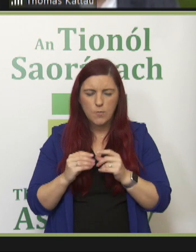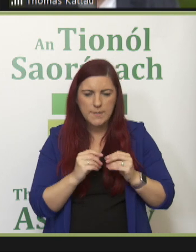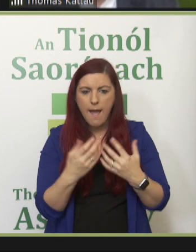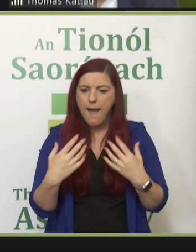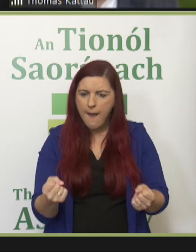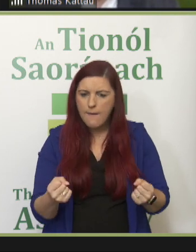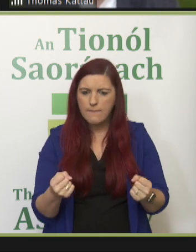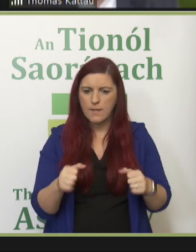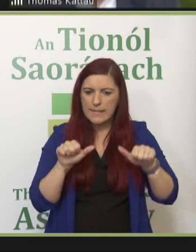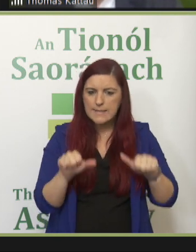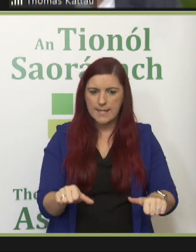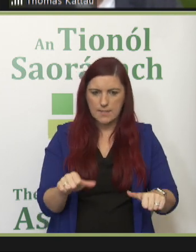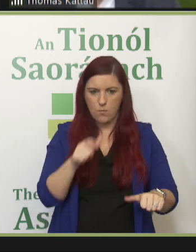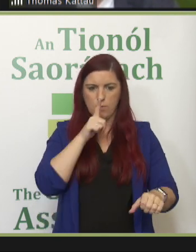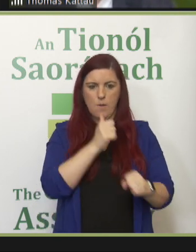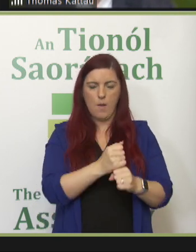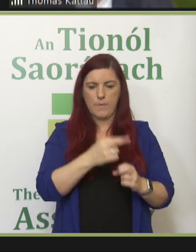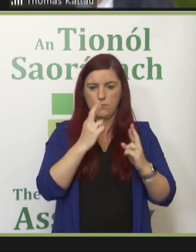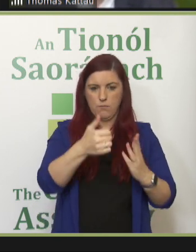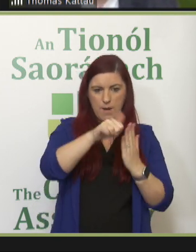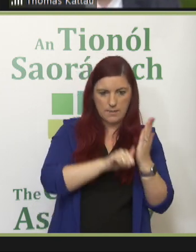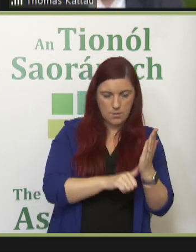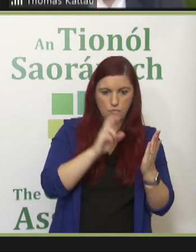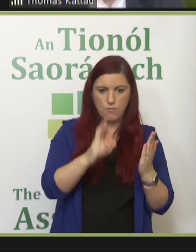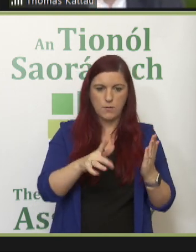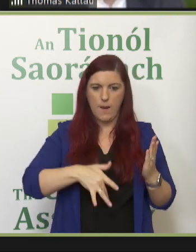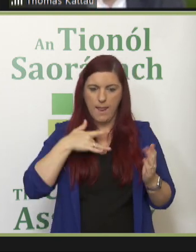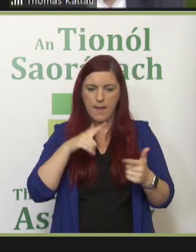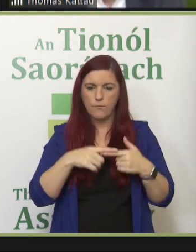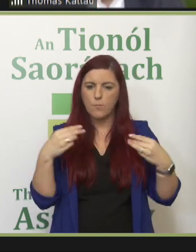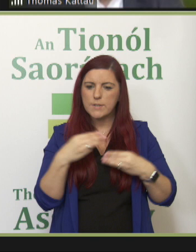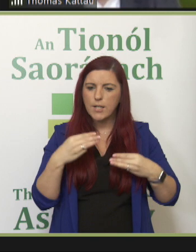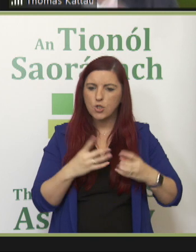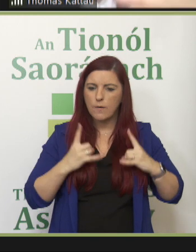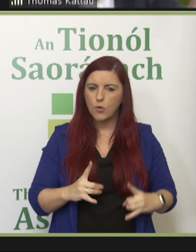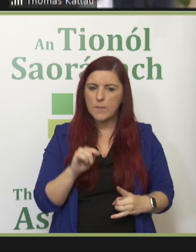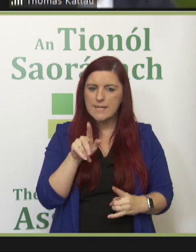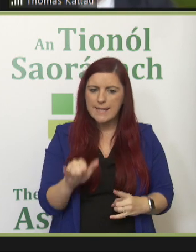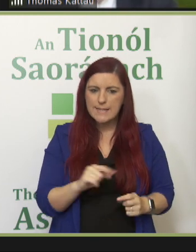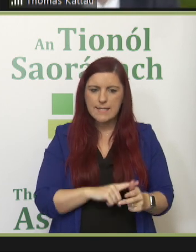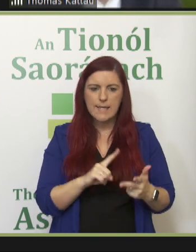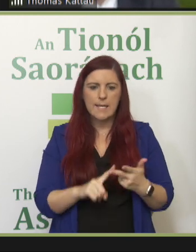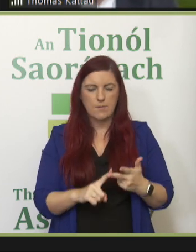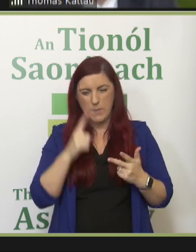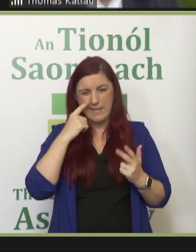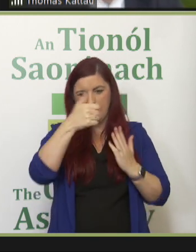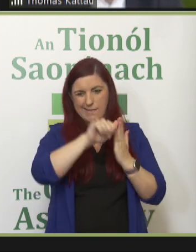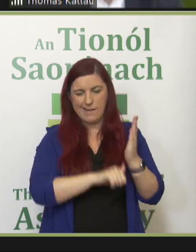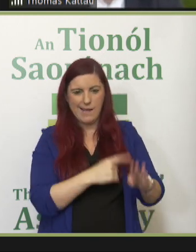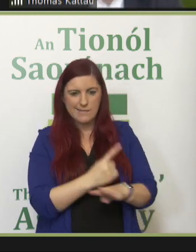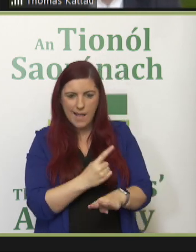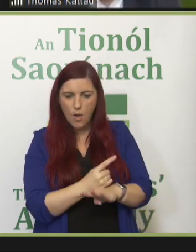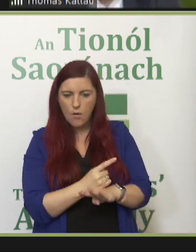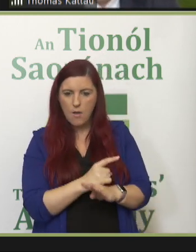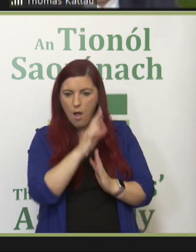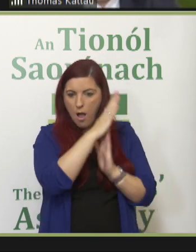at least, about this list of rights. The right to life, the protection of human dignity, and the list you can see here is